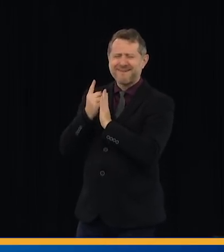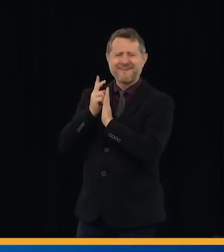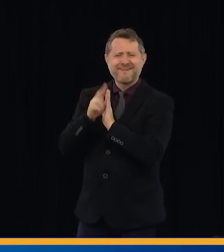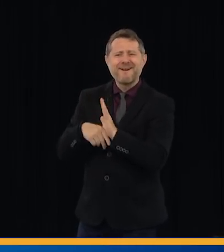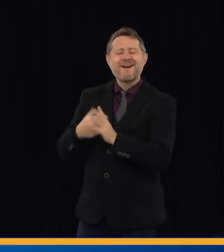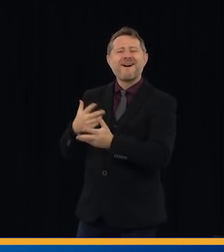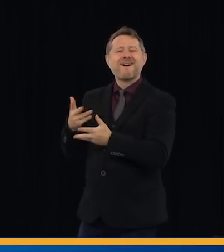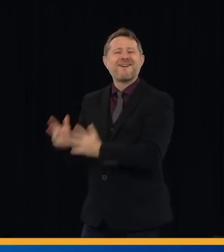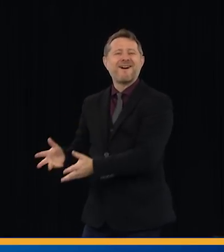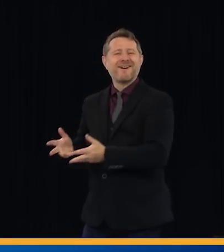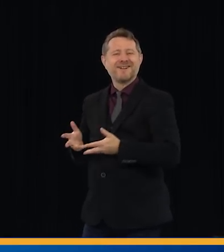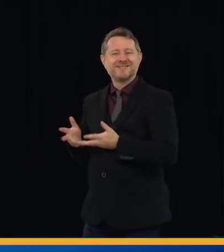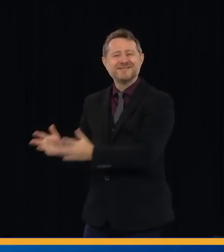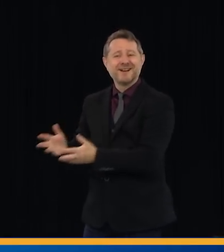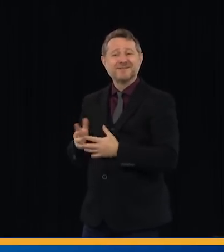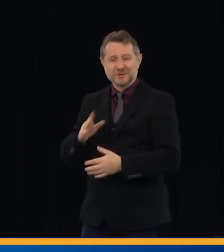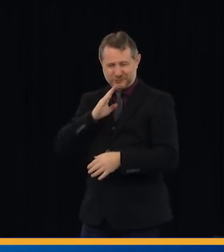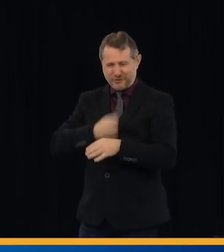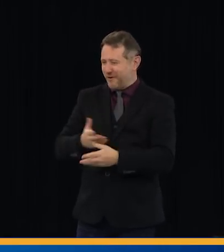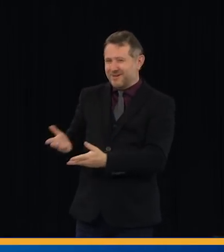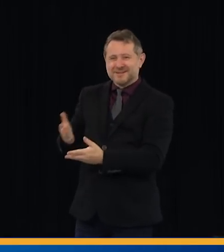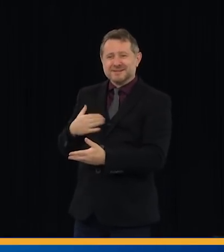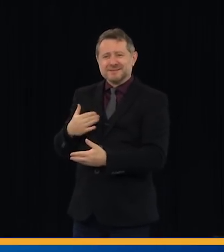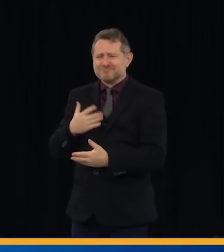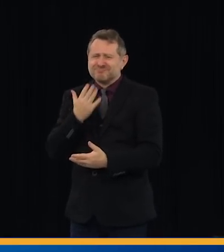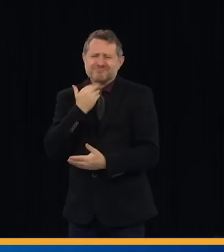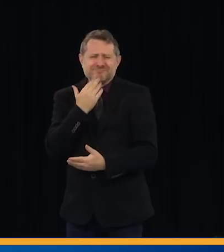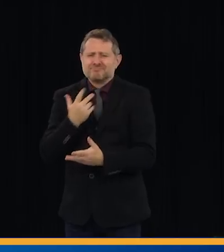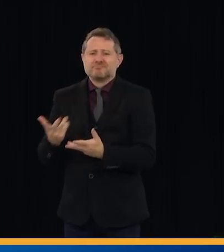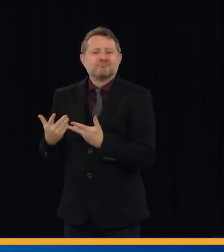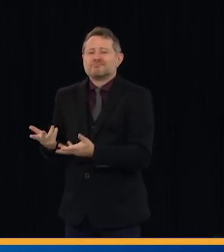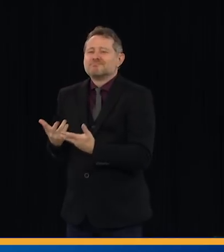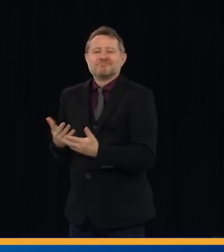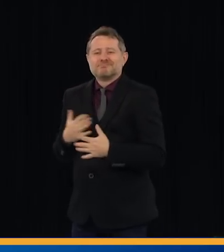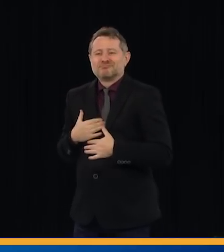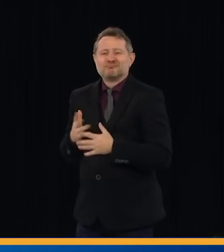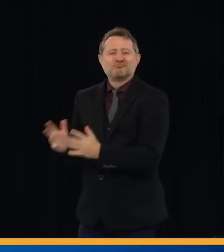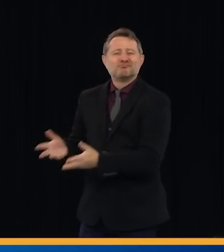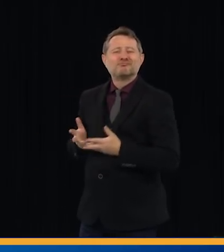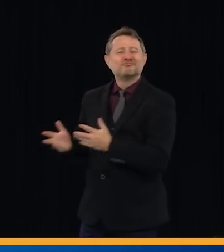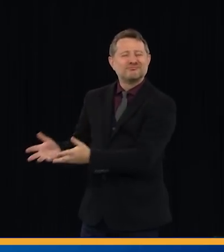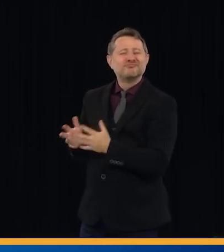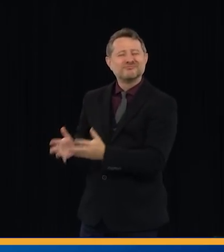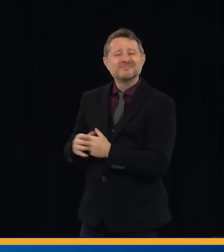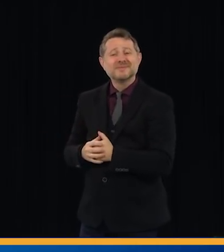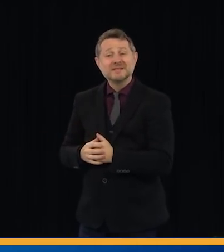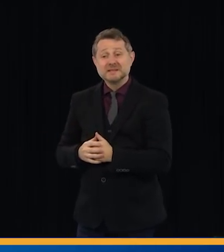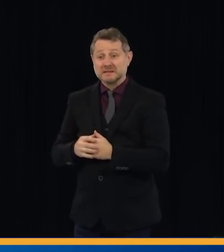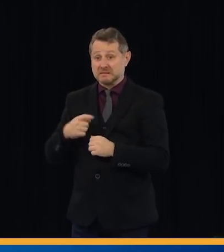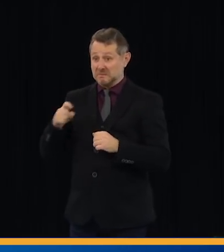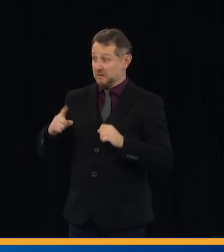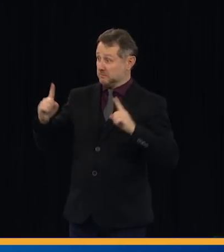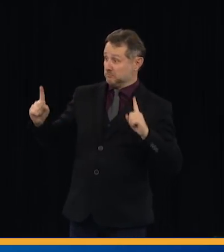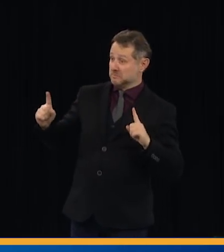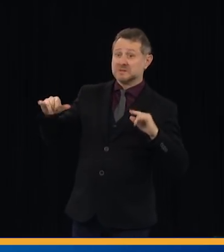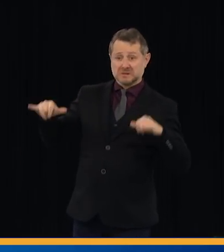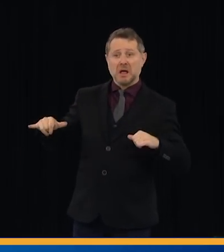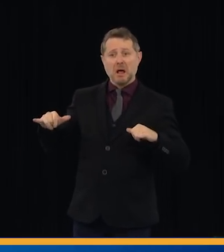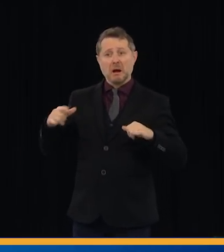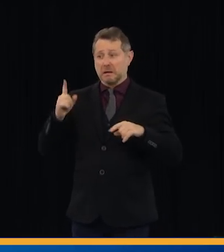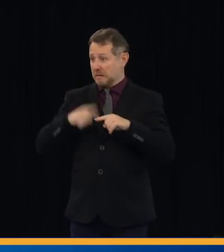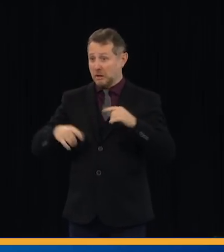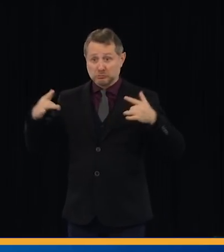conversations, where it's just us talking, no place to go. She doesn't have to